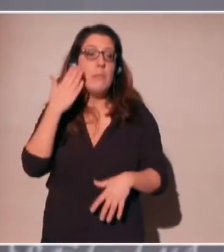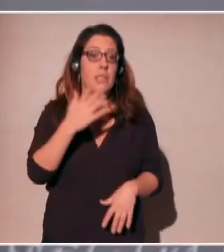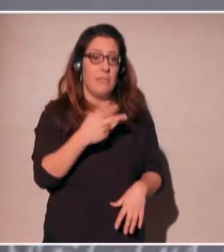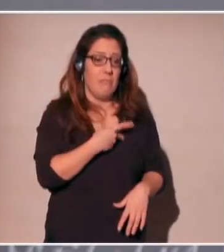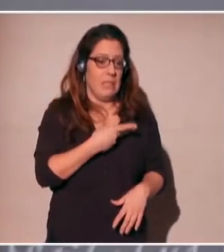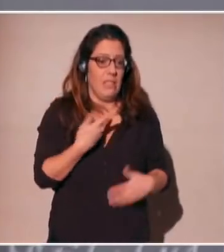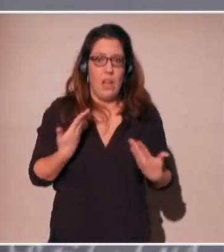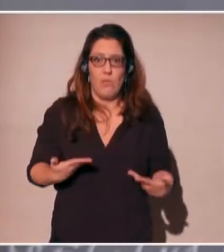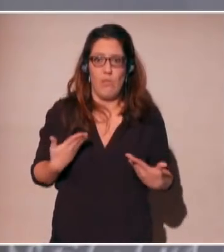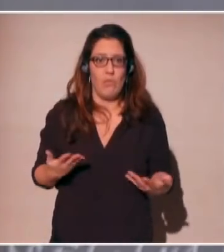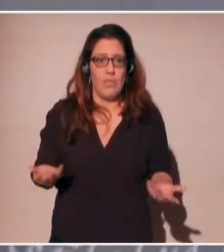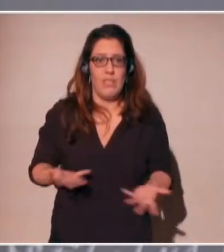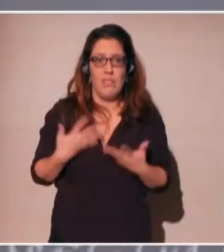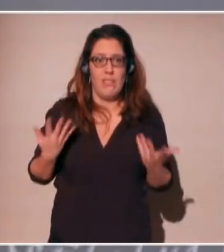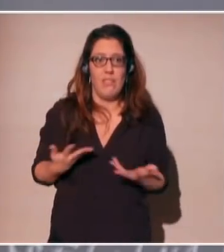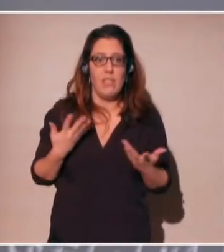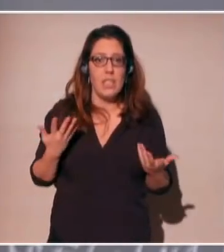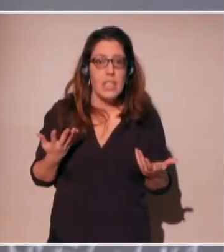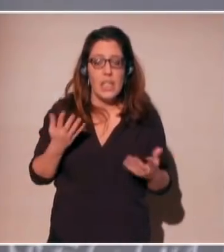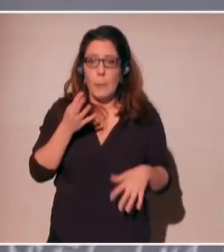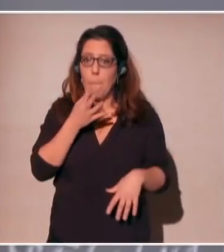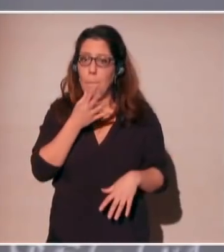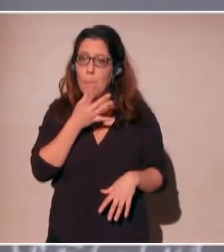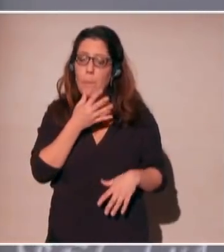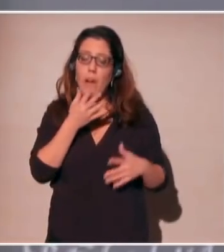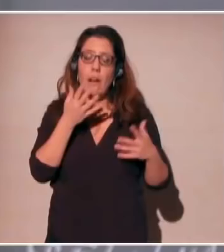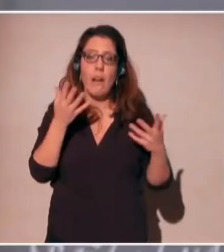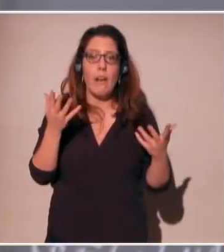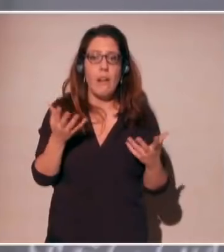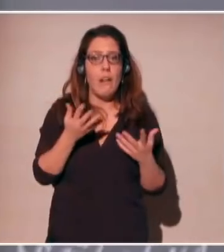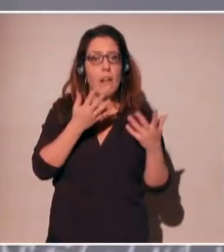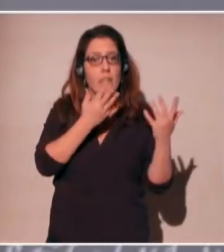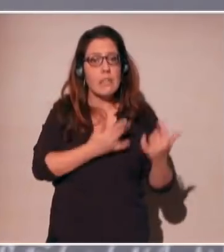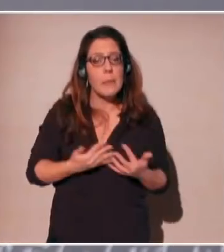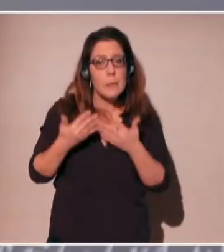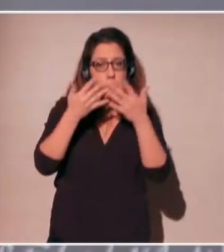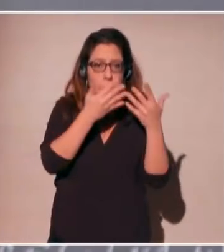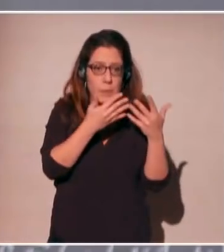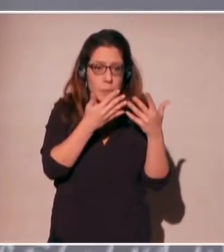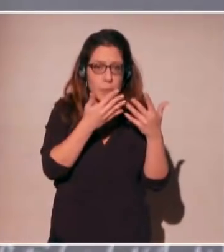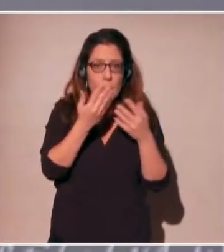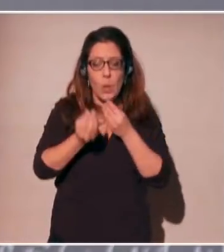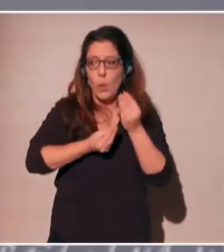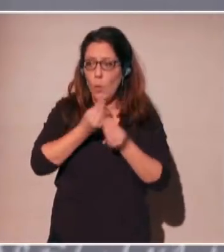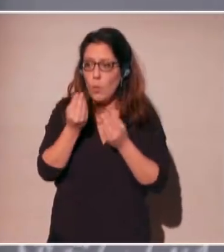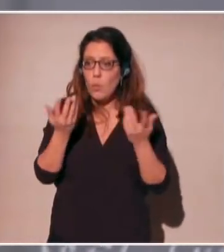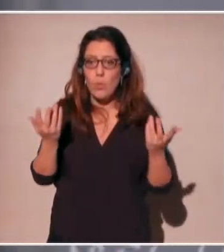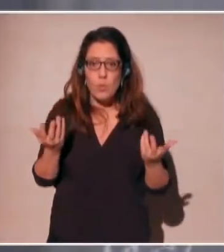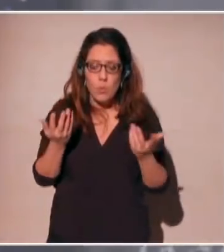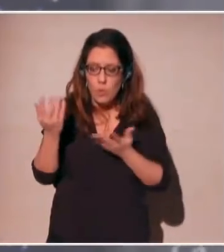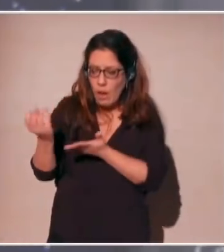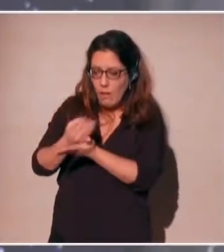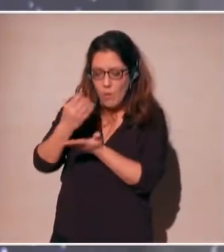read through the entire patient record, they will start counting on the advice in a very serious way, like all of